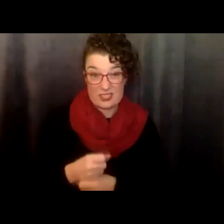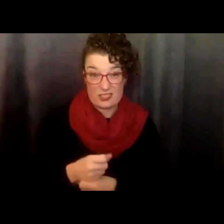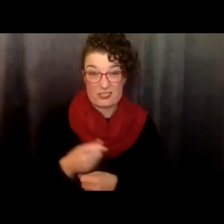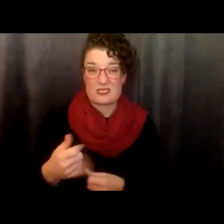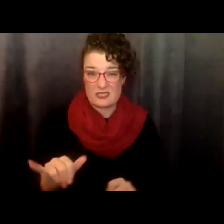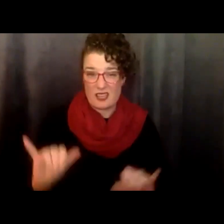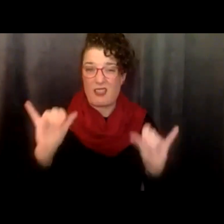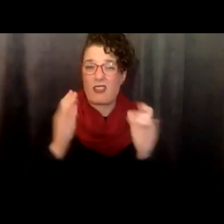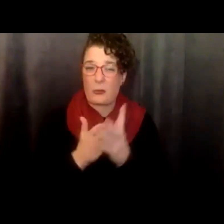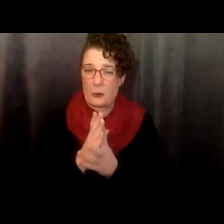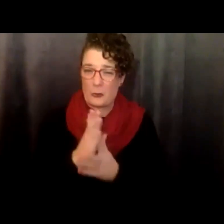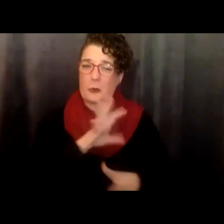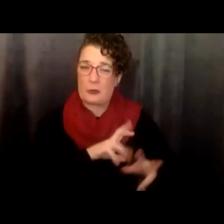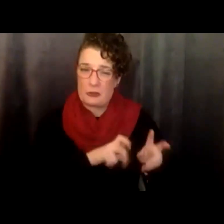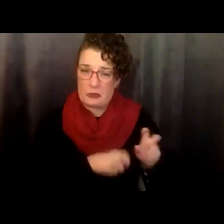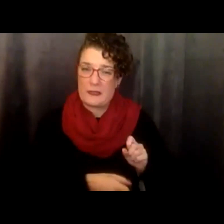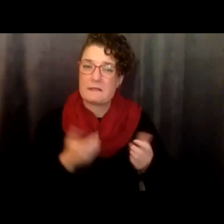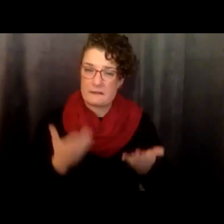grieving.